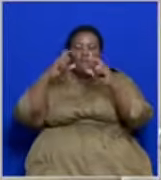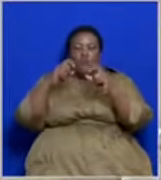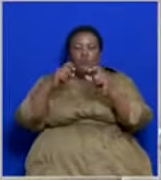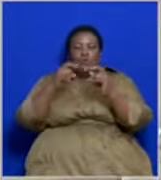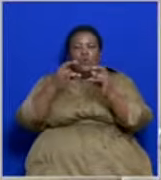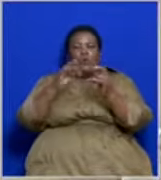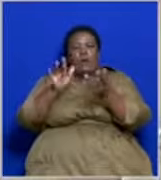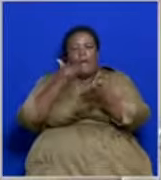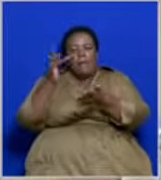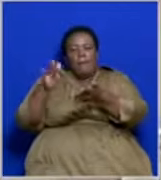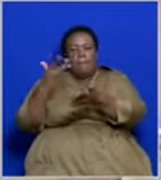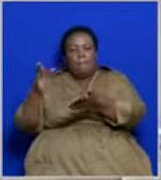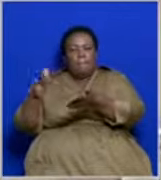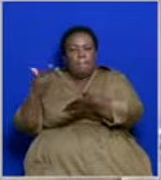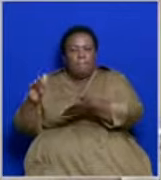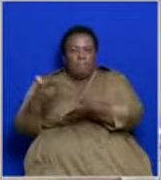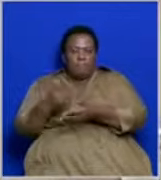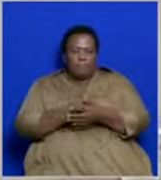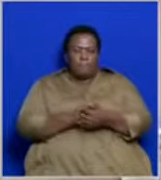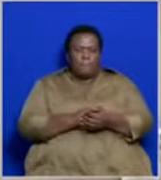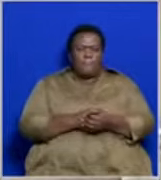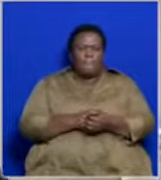proceed, commissioners, I note the